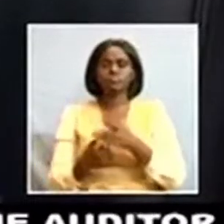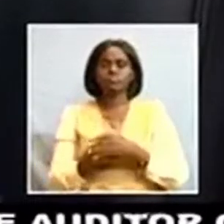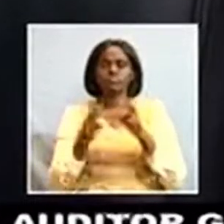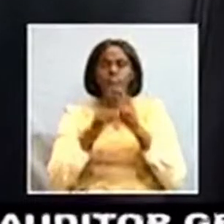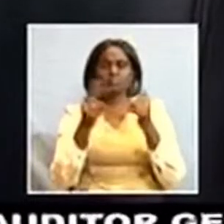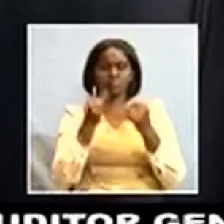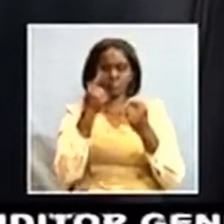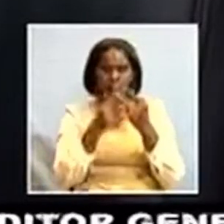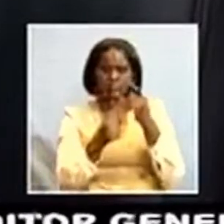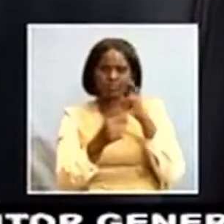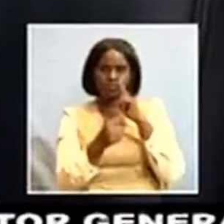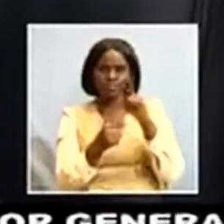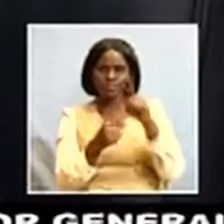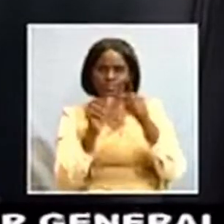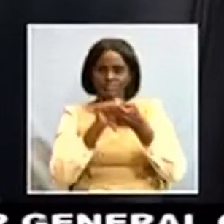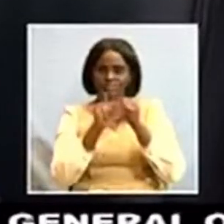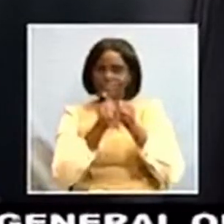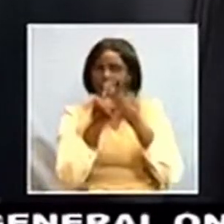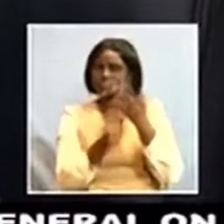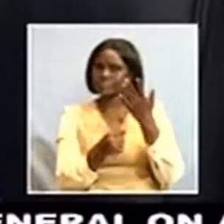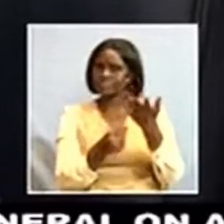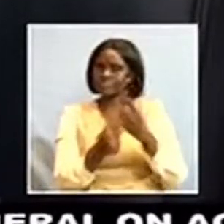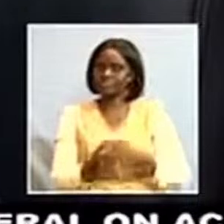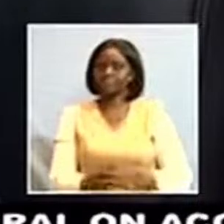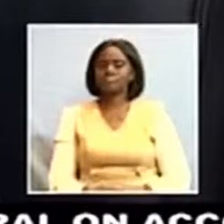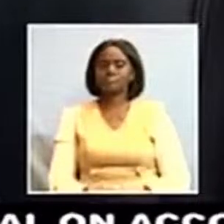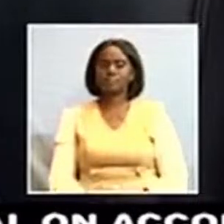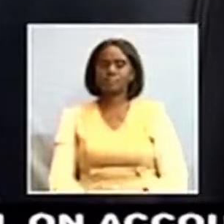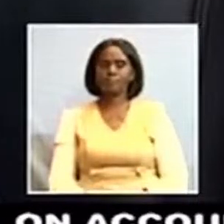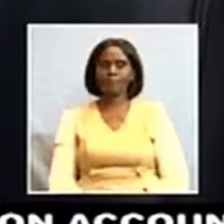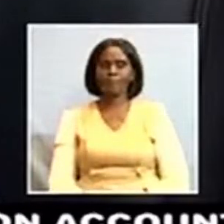So what really is the issue?